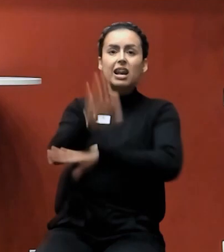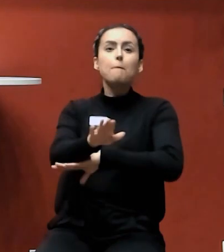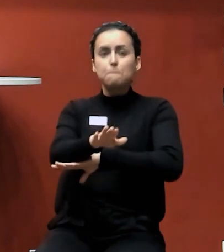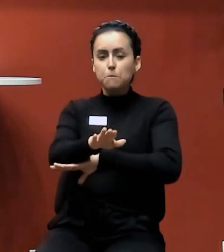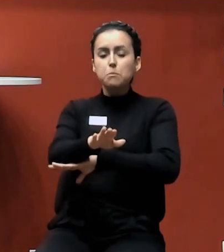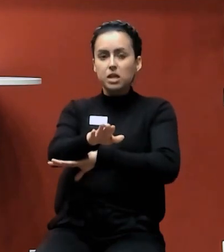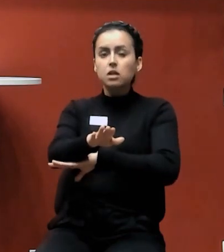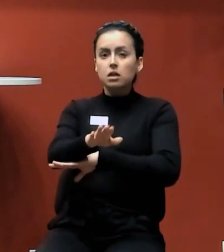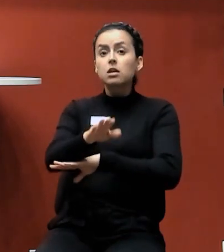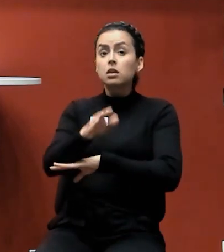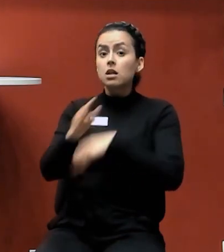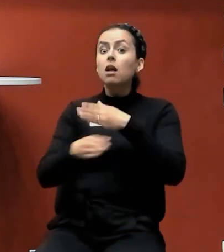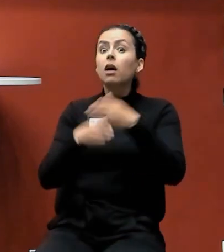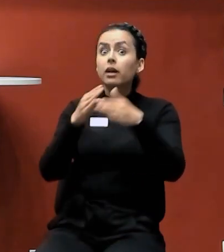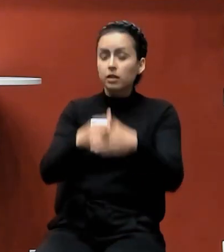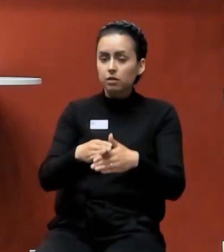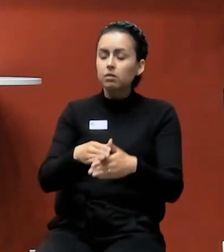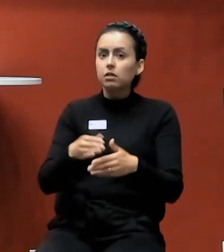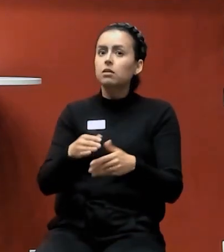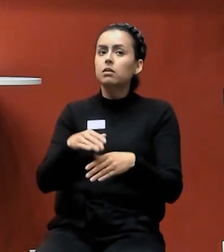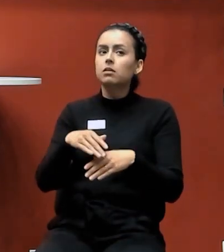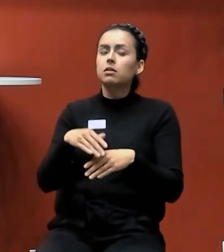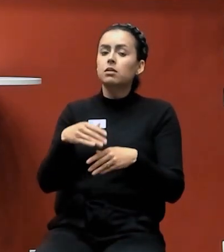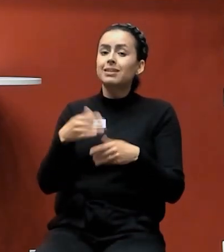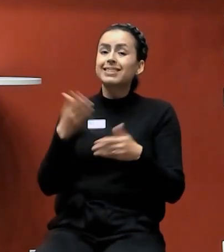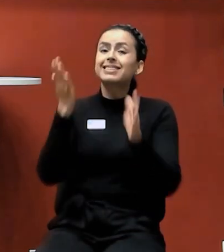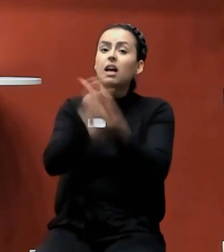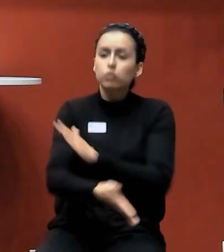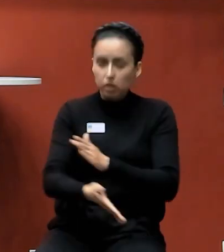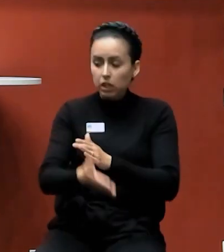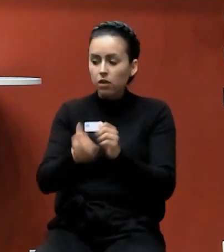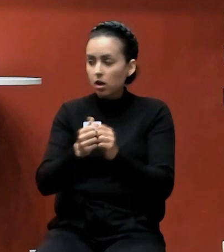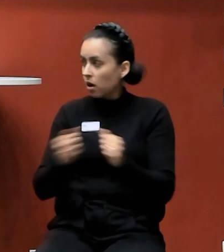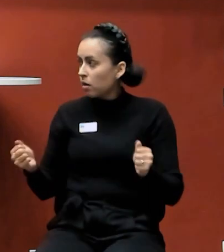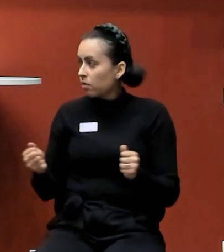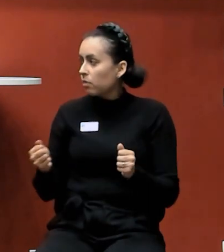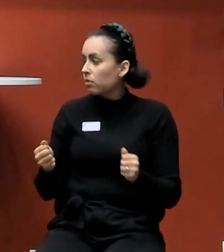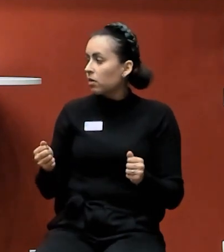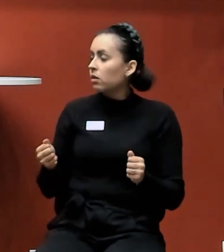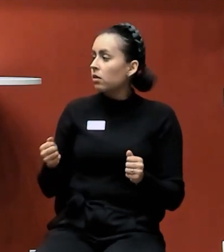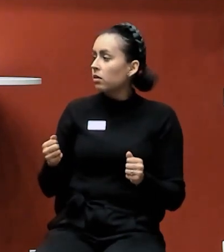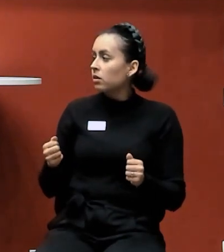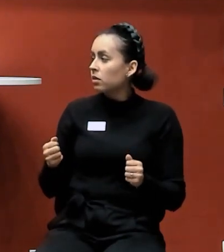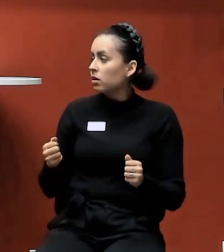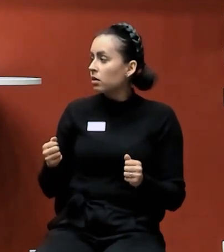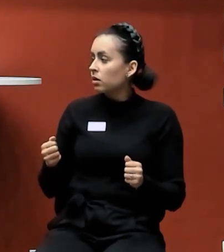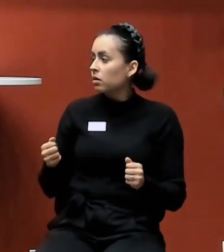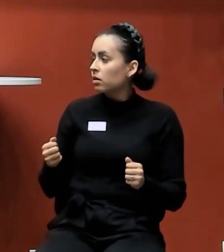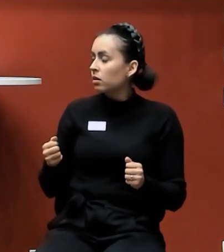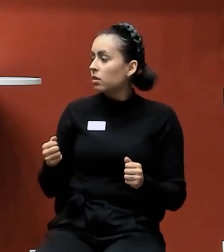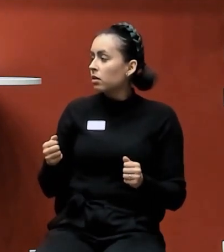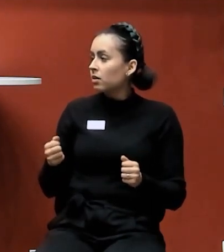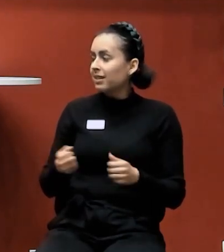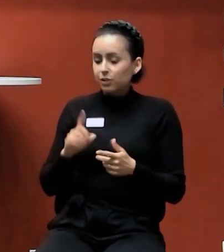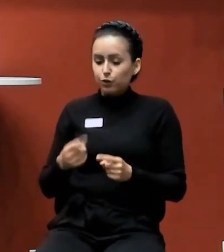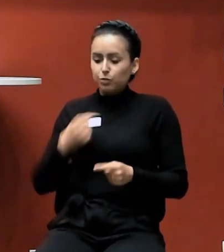to make it more accessible. But we didn't even talk, but I feel the more we come out from our like